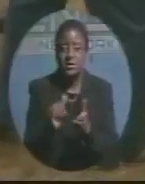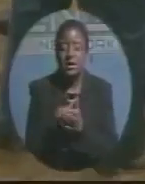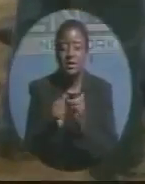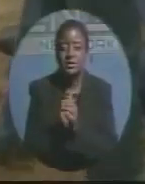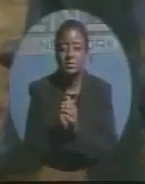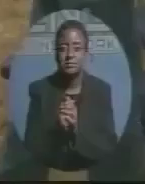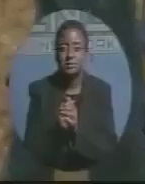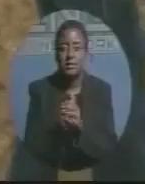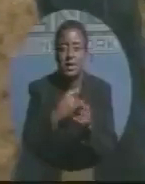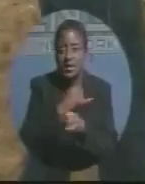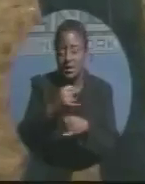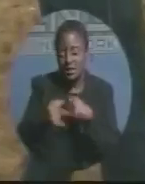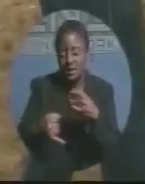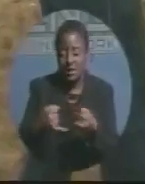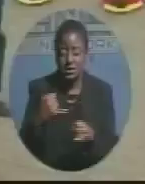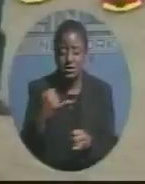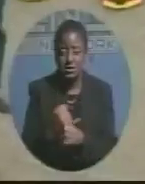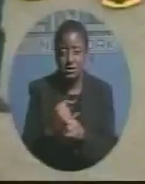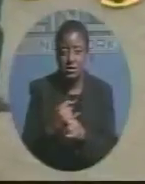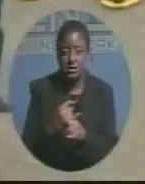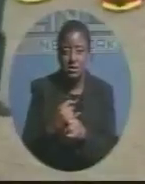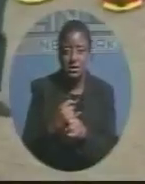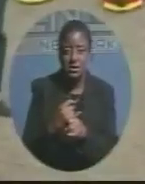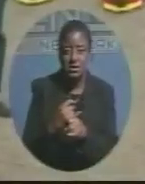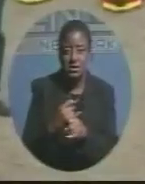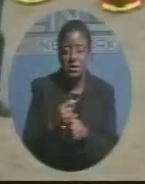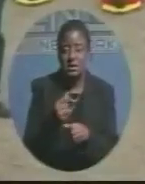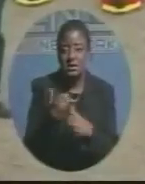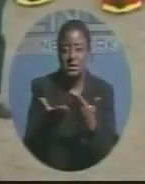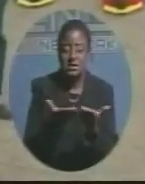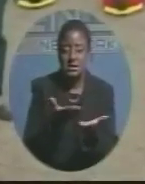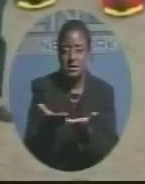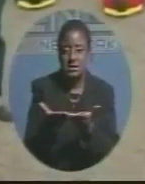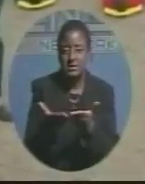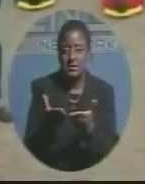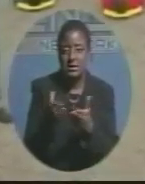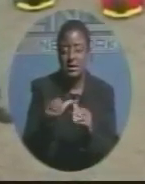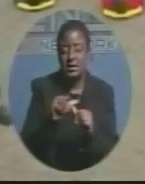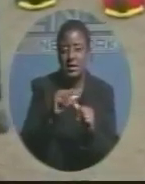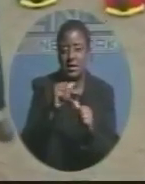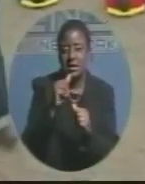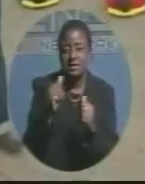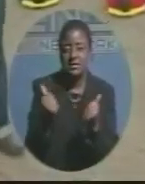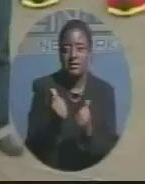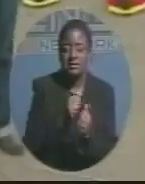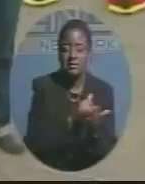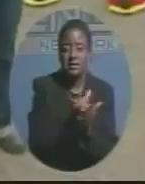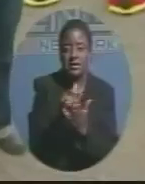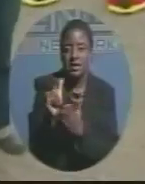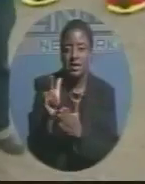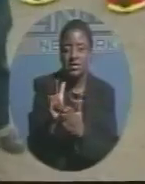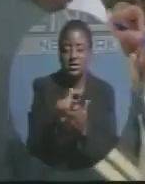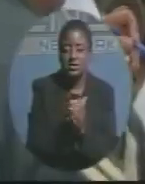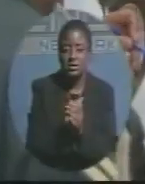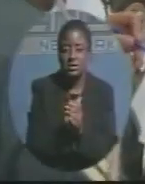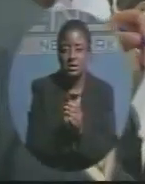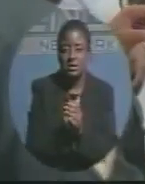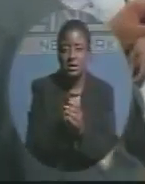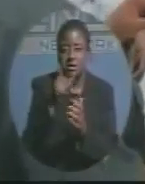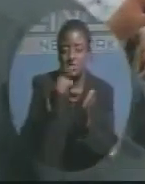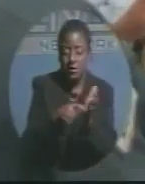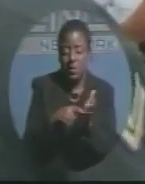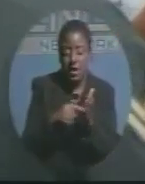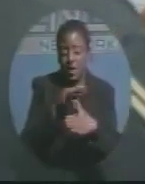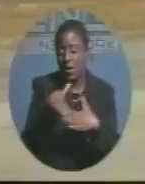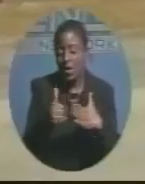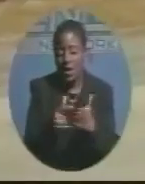Now, International Civil Aviation Organization regulations require all airports to establish an emergency plan. It